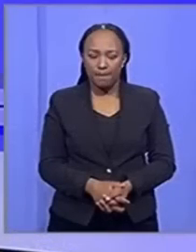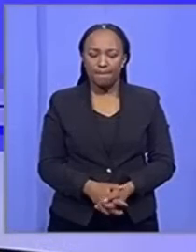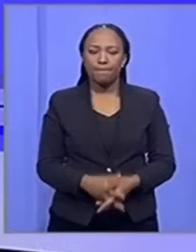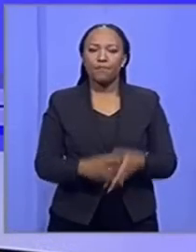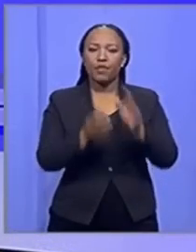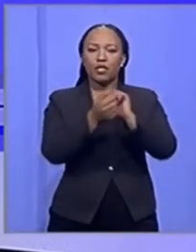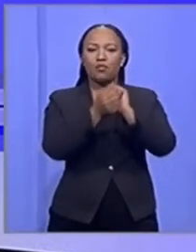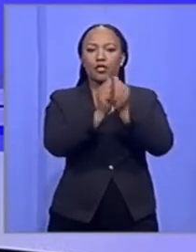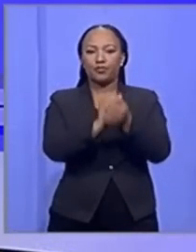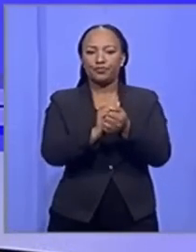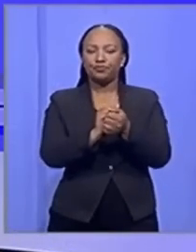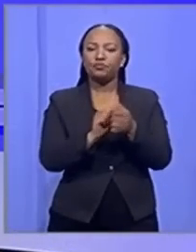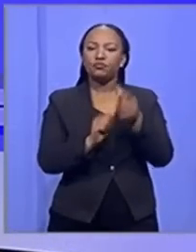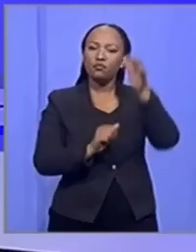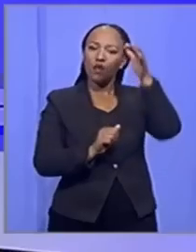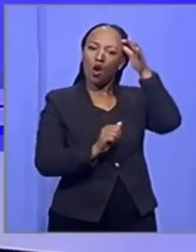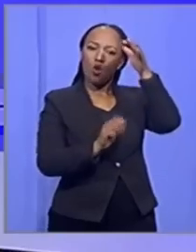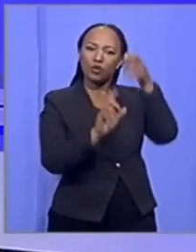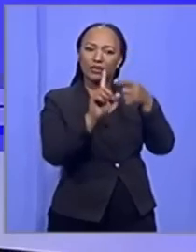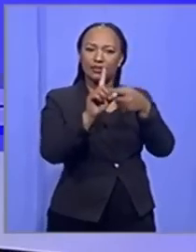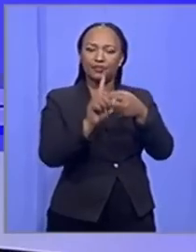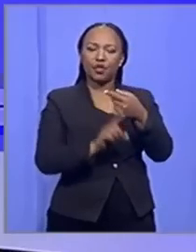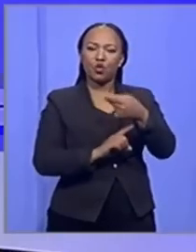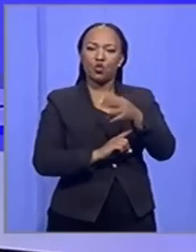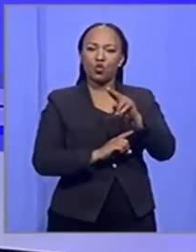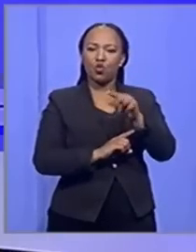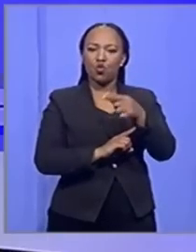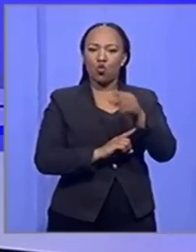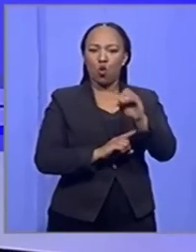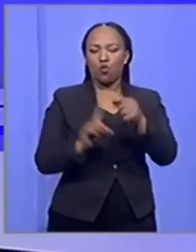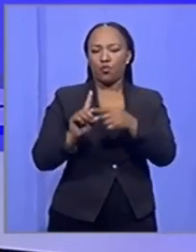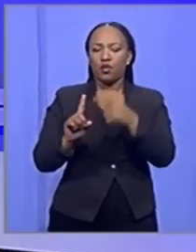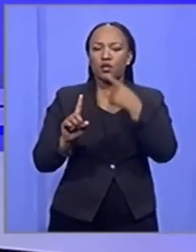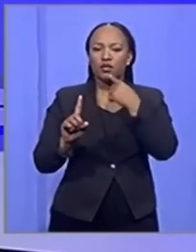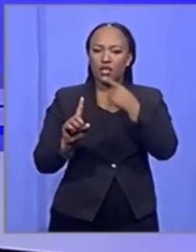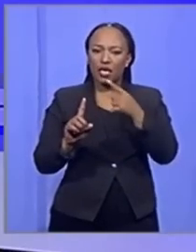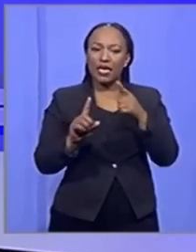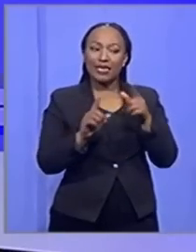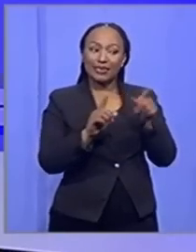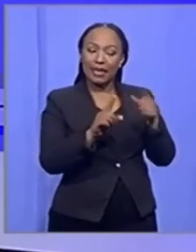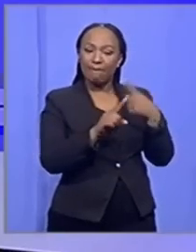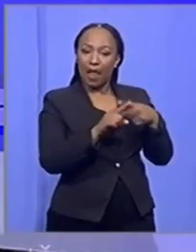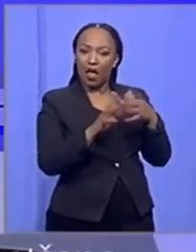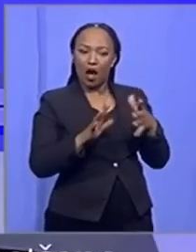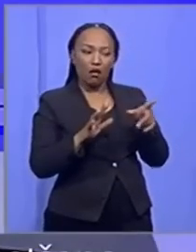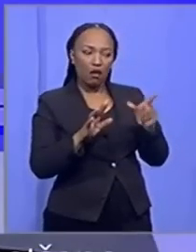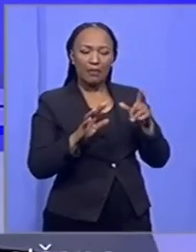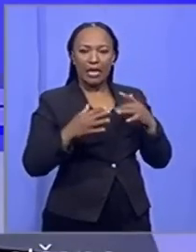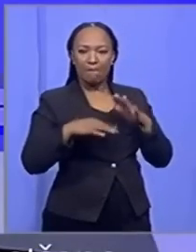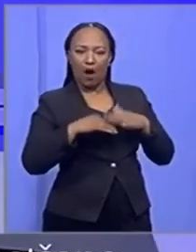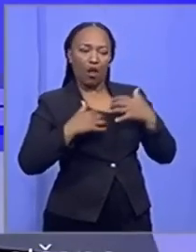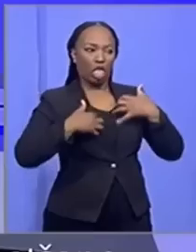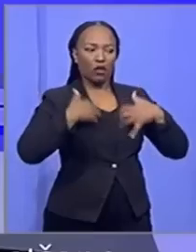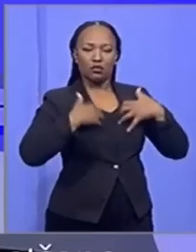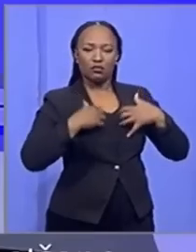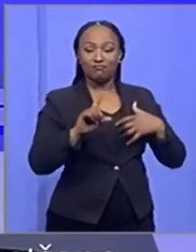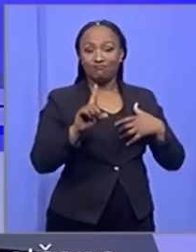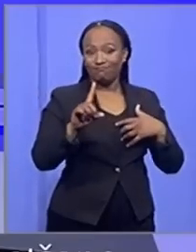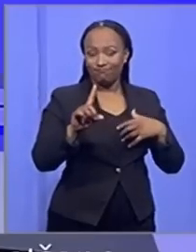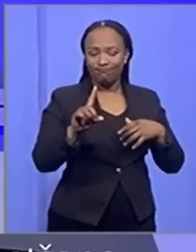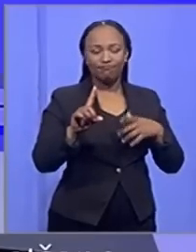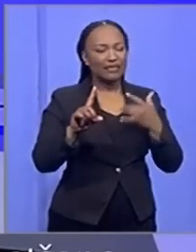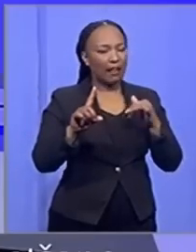Dipapading mohlahli wa Bafana Bafana Hugo Bruce o dirile boipiletso go dipapadi tša gagwe go se tšeatšeege ka ge ba sana le leeto le letelele